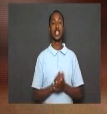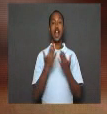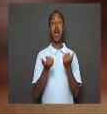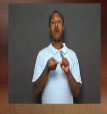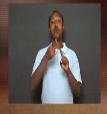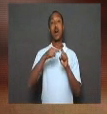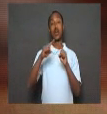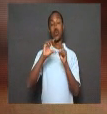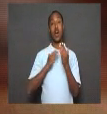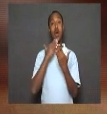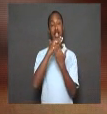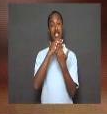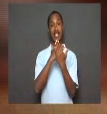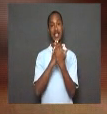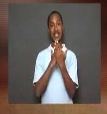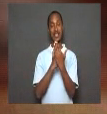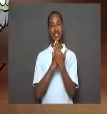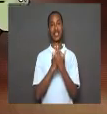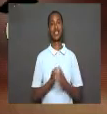Let's get back to our lesson.